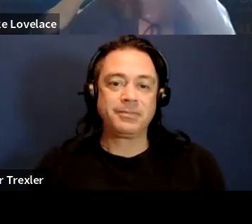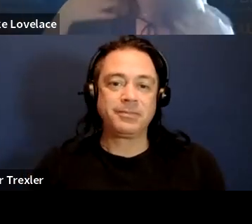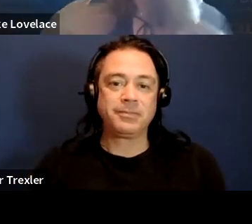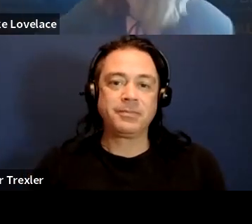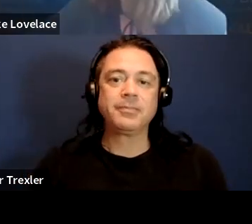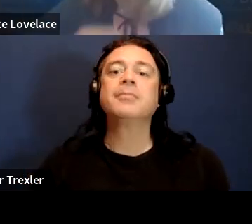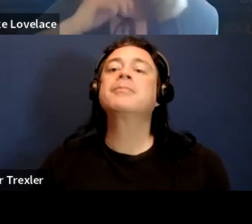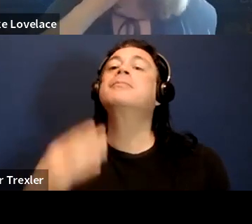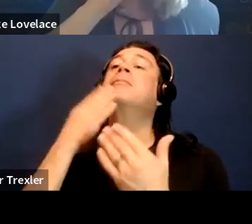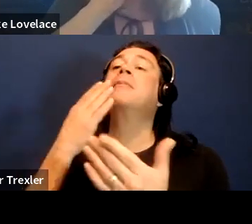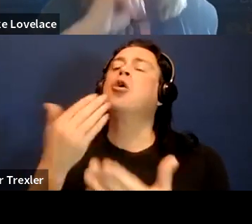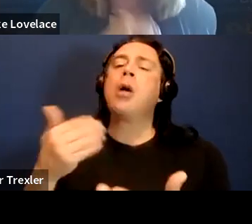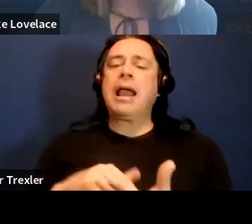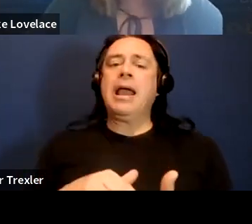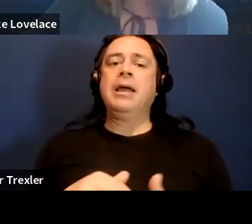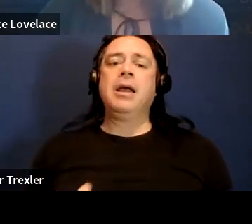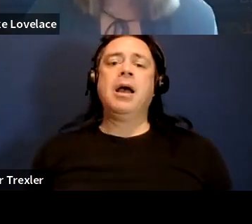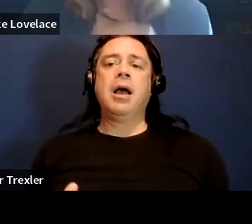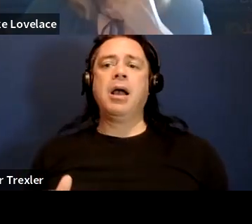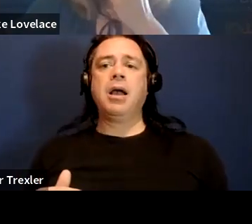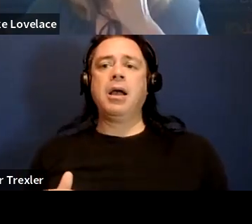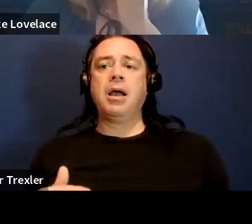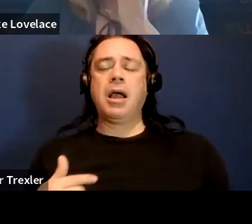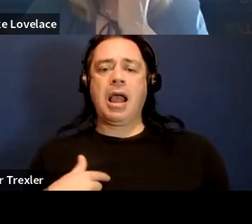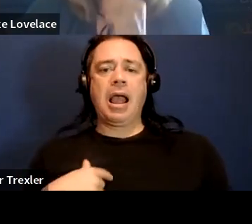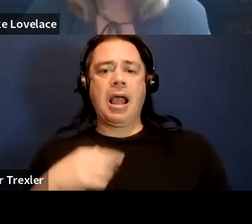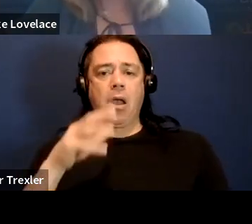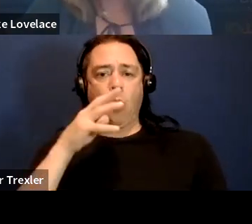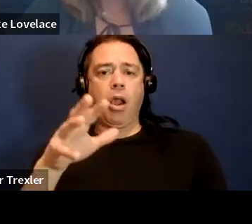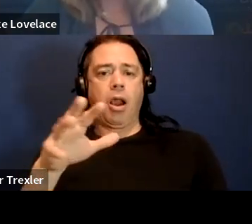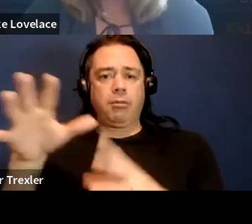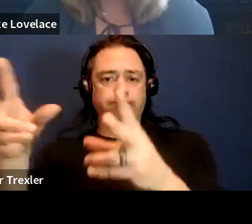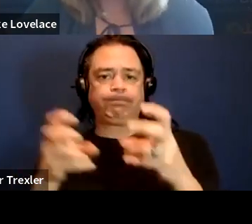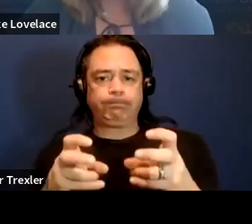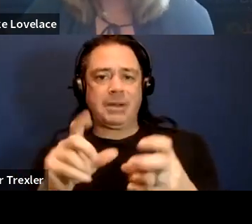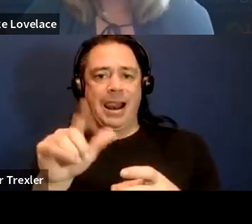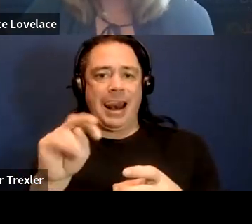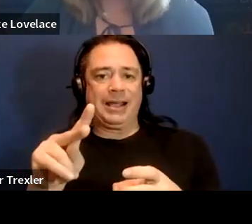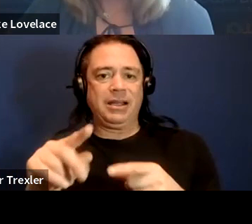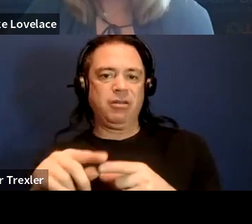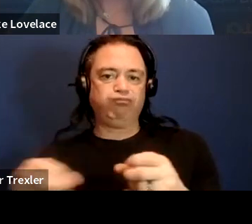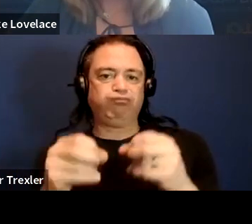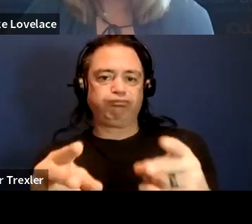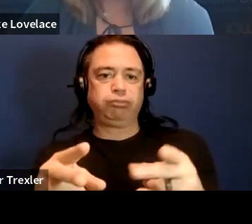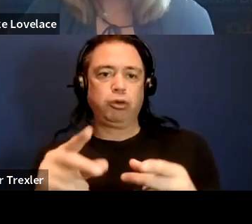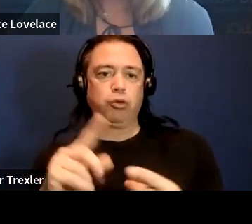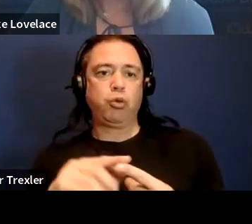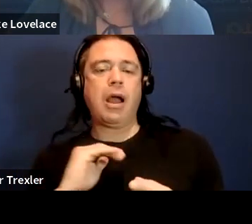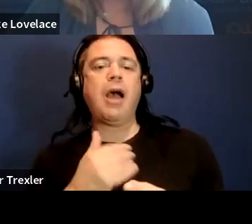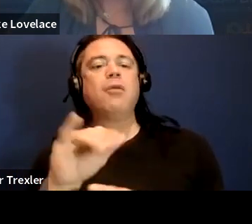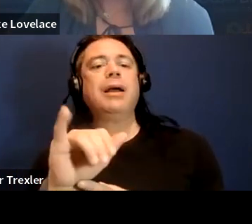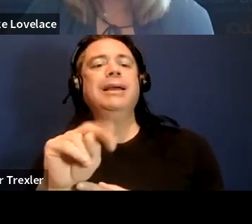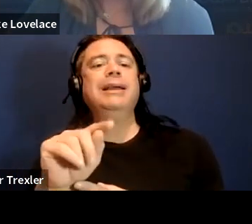Thank you so much again, and I will capture that interest form link as well and put it in